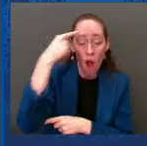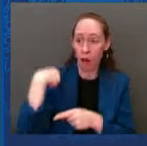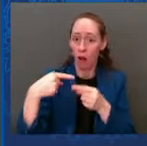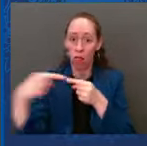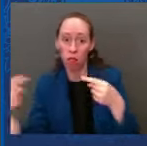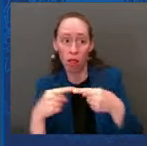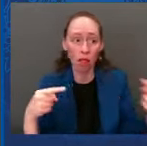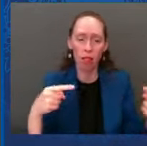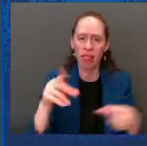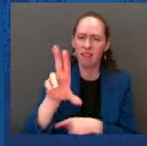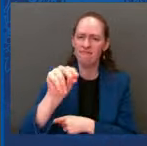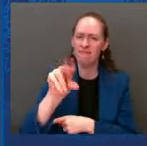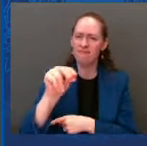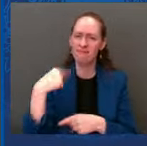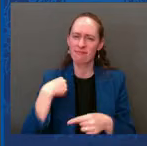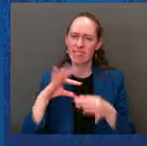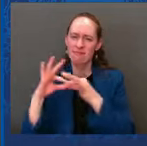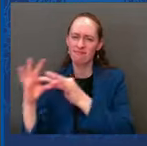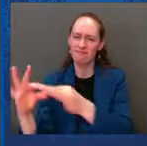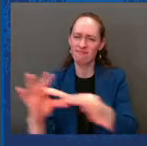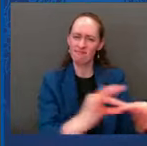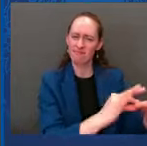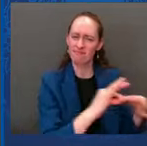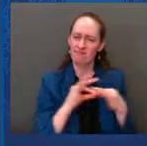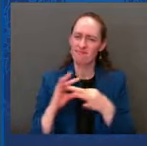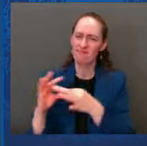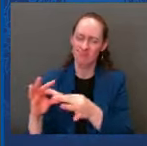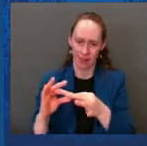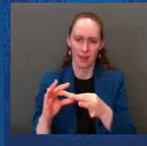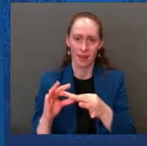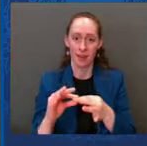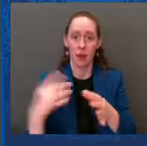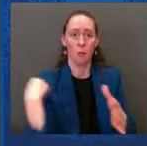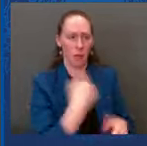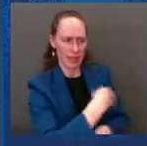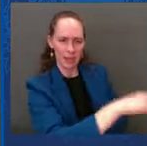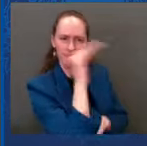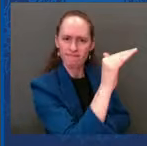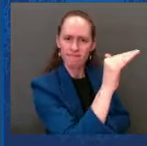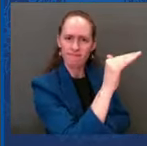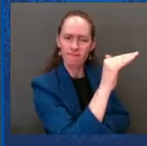strong. We would be united. And the world would not look the other way.